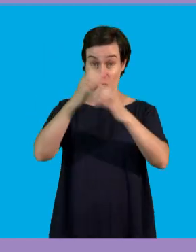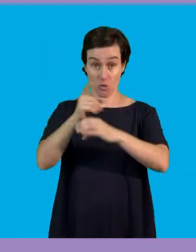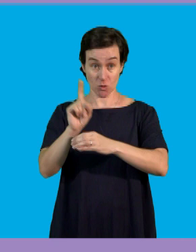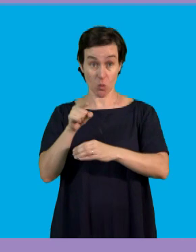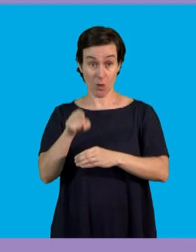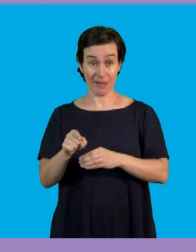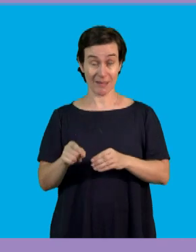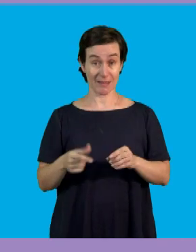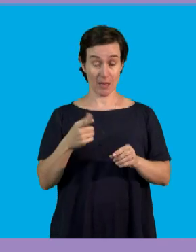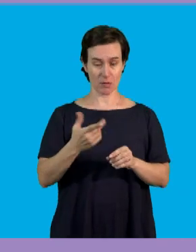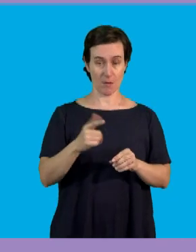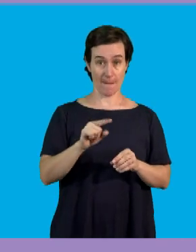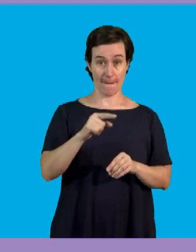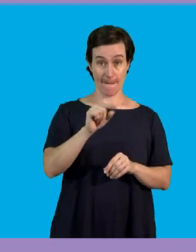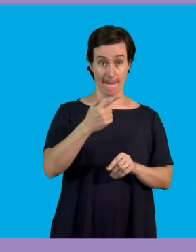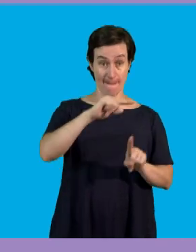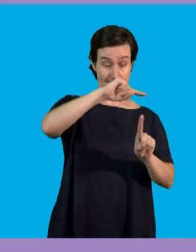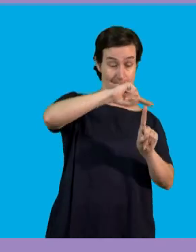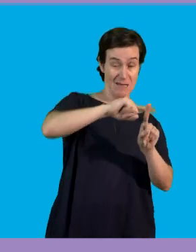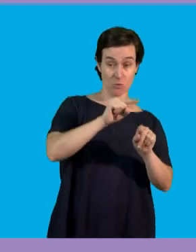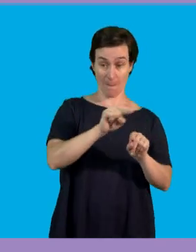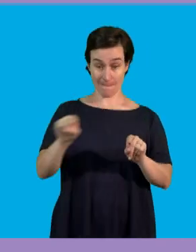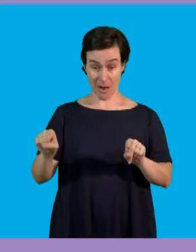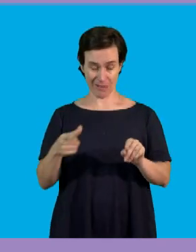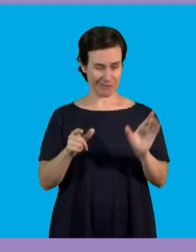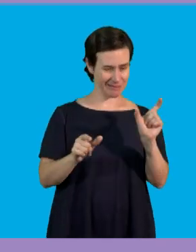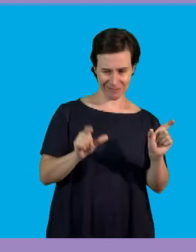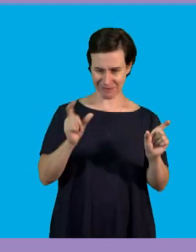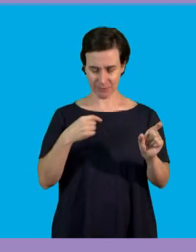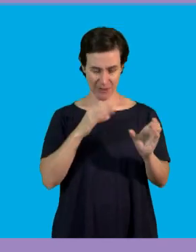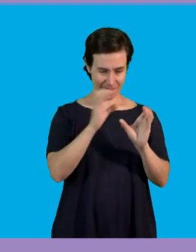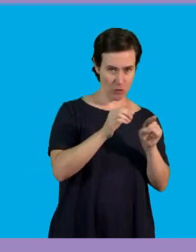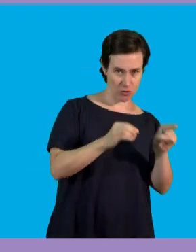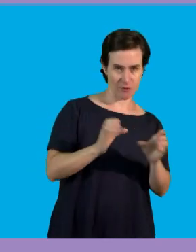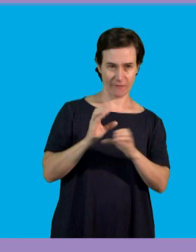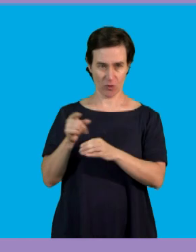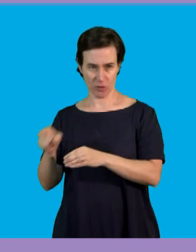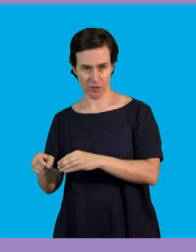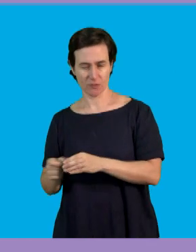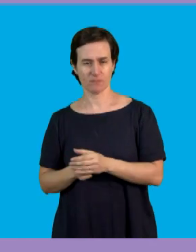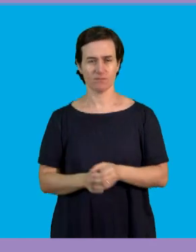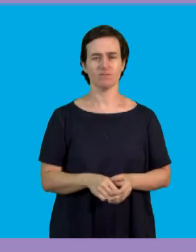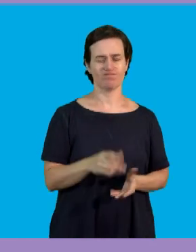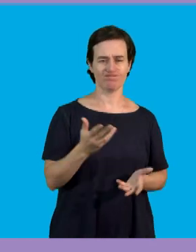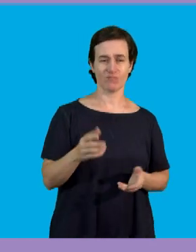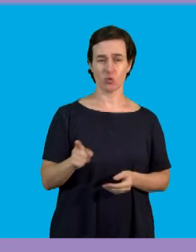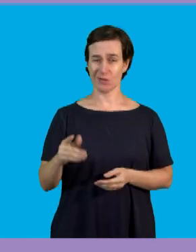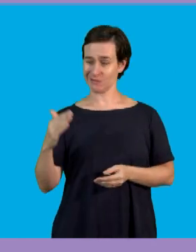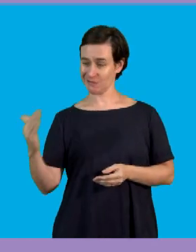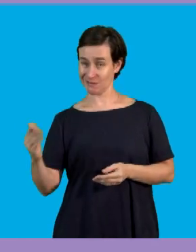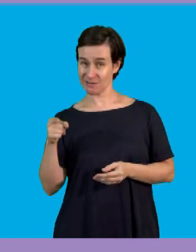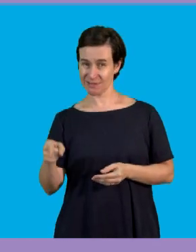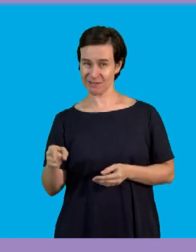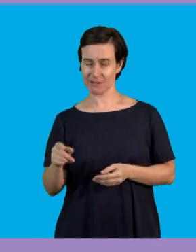on either sides of the addition or subtraction. So we have a 31, that's fine, and the 3, that's fine. But on this side